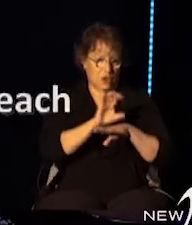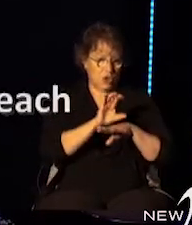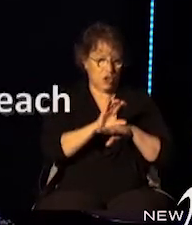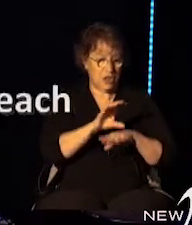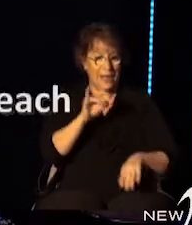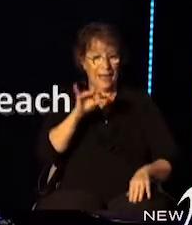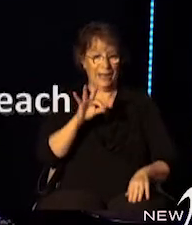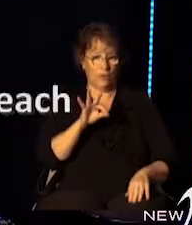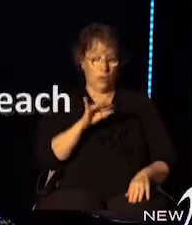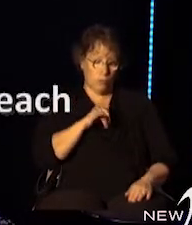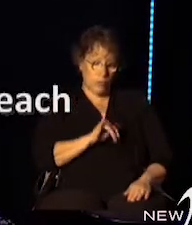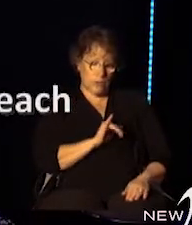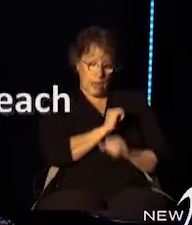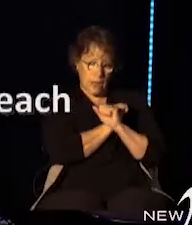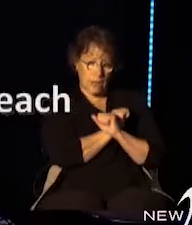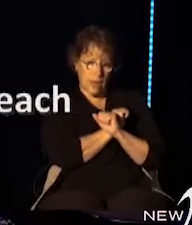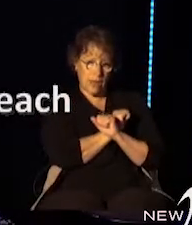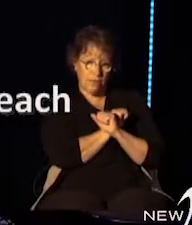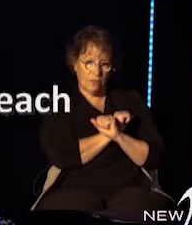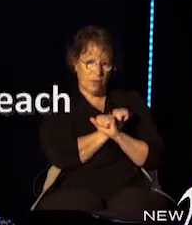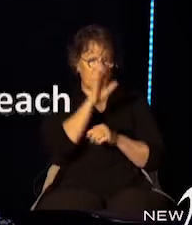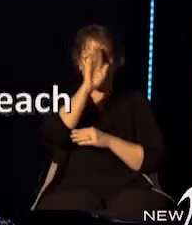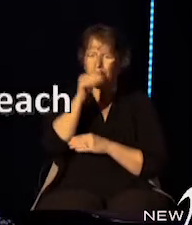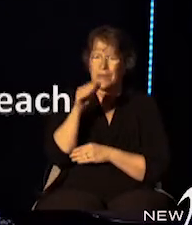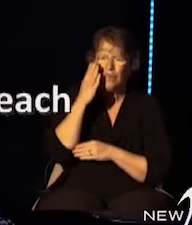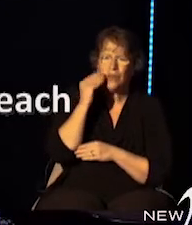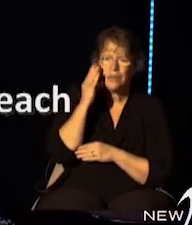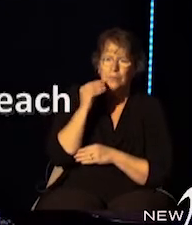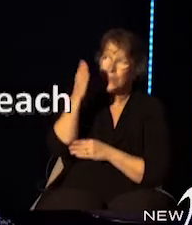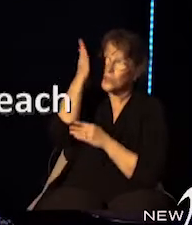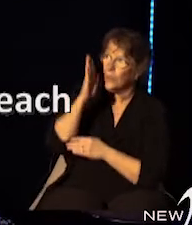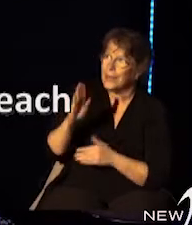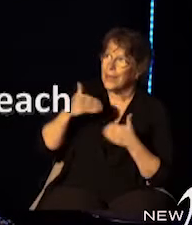experience all God has to teach us through sacrifice.